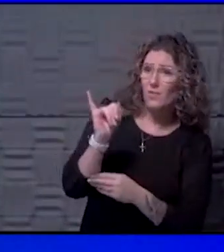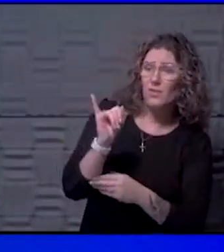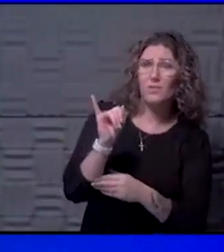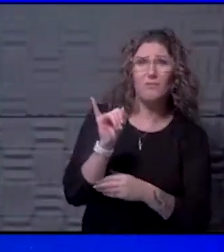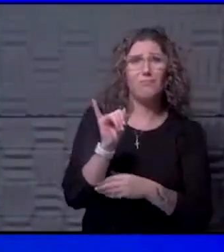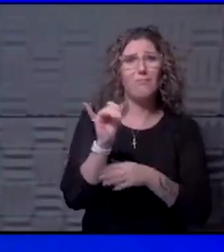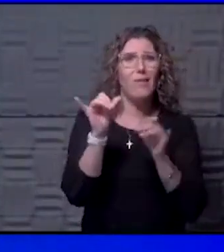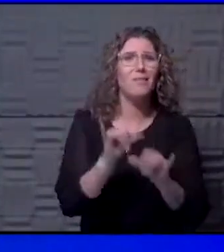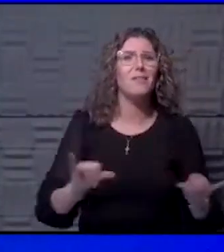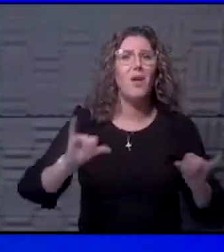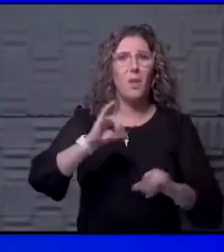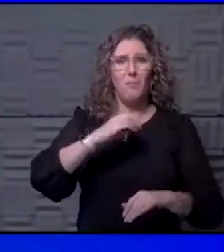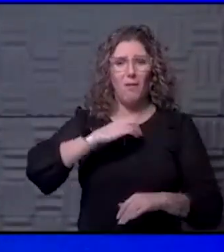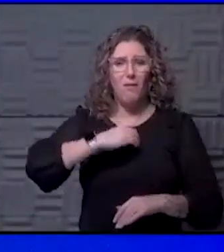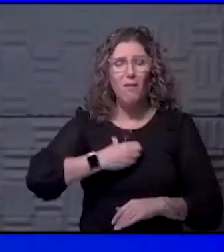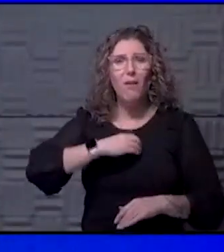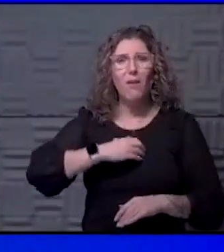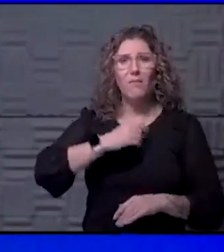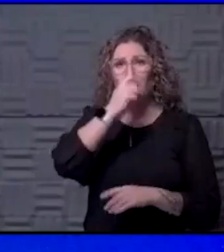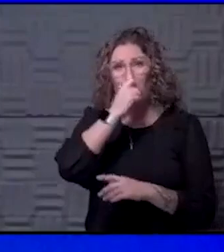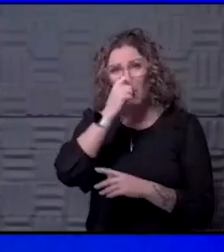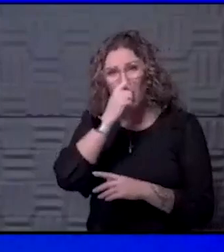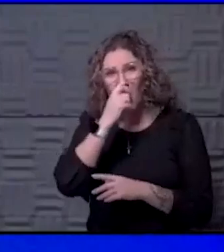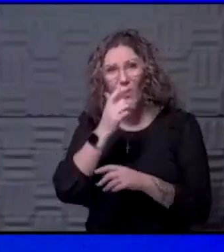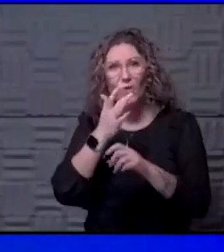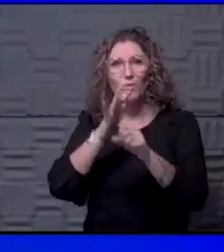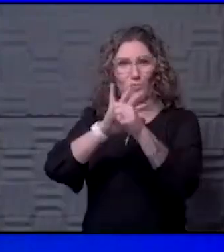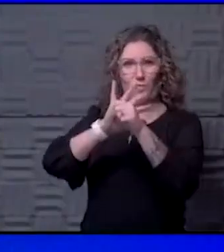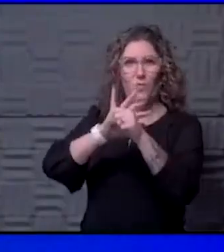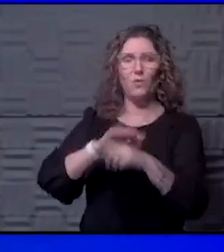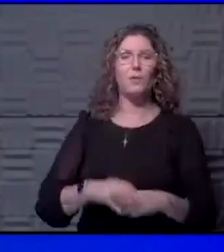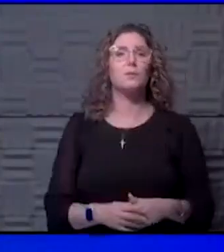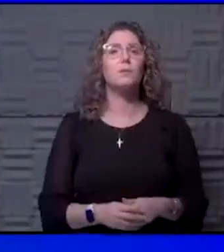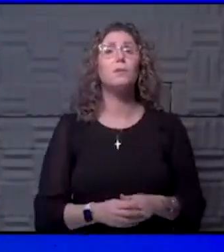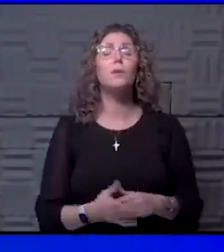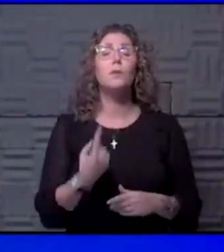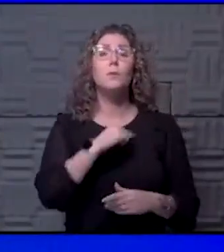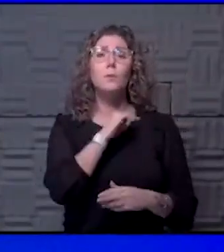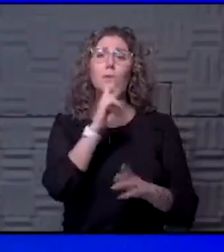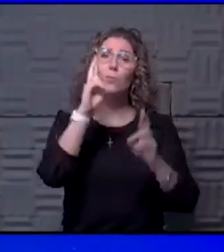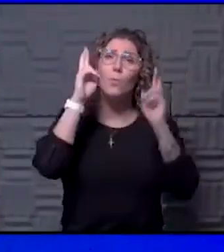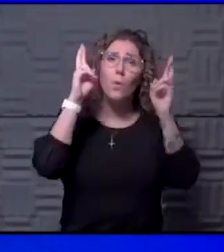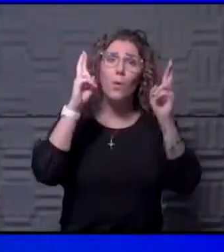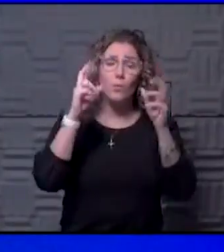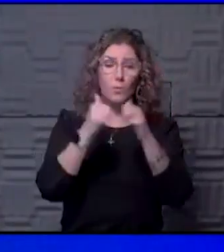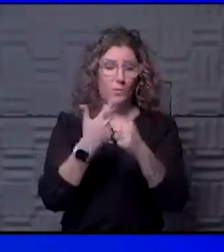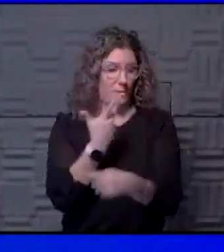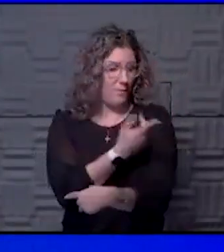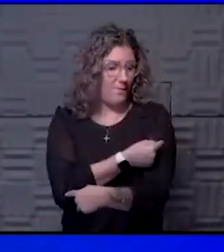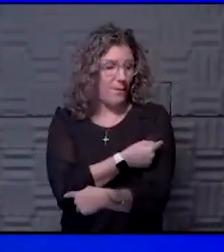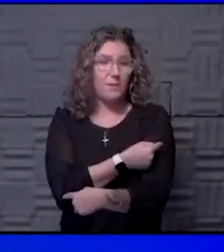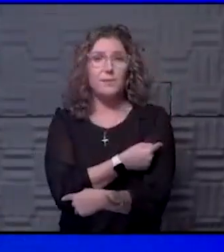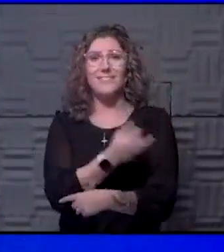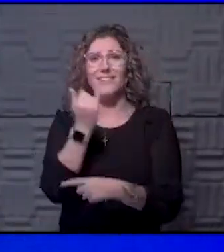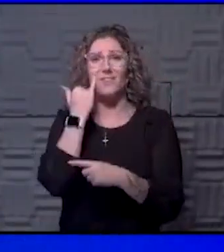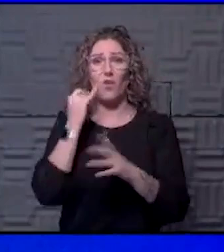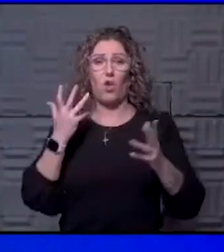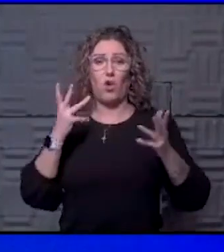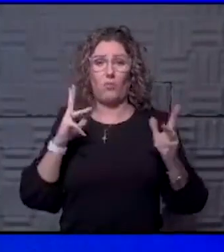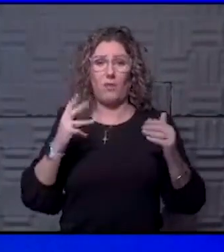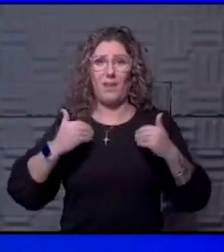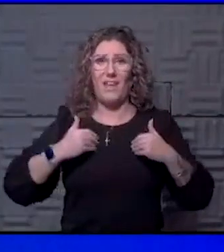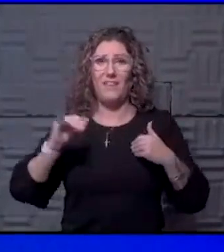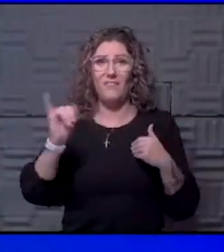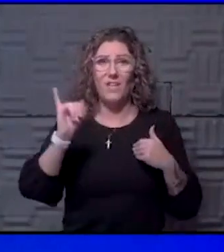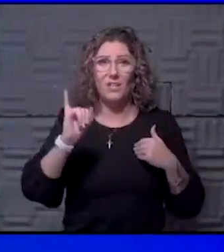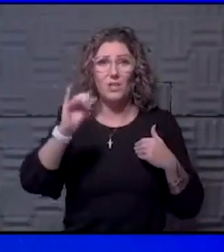common cough and cold coronaviruses. We are hoping that with the vaccination, if you've already had infection,